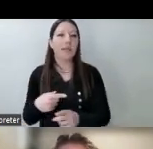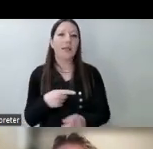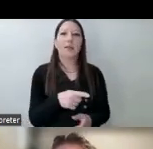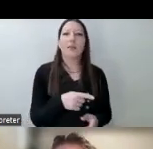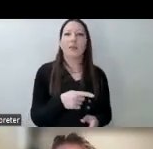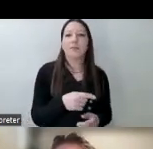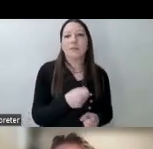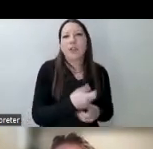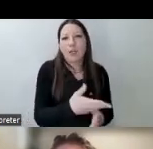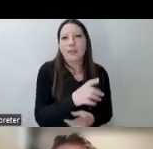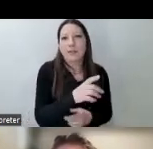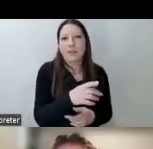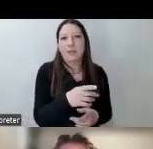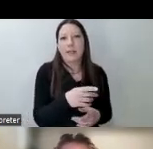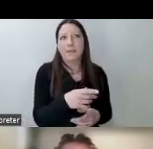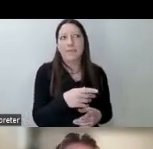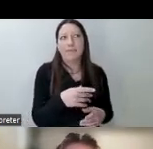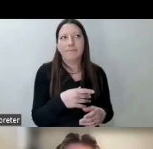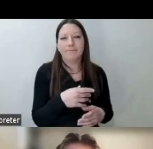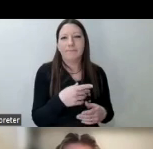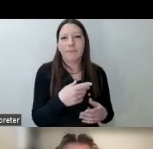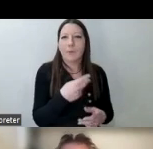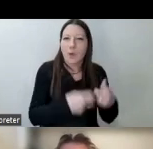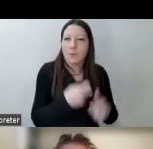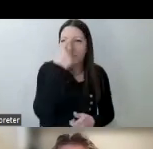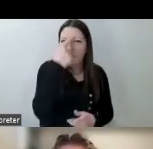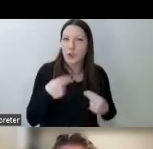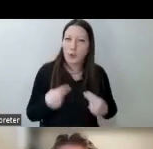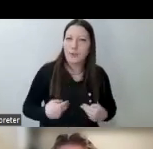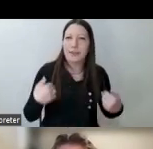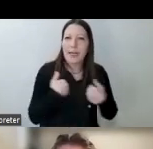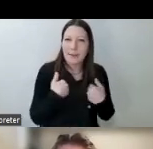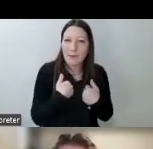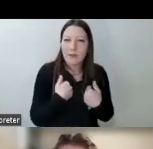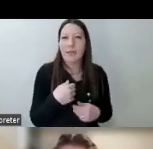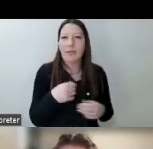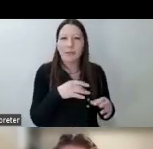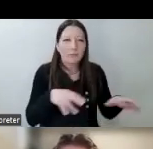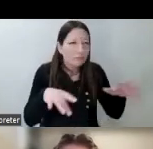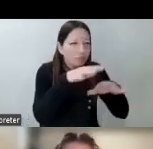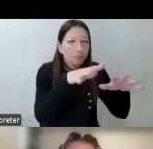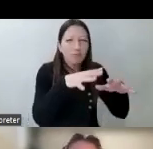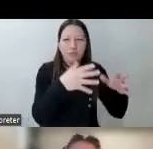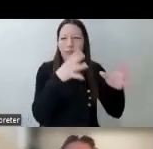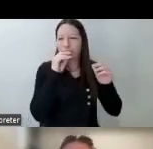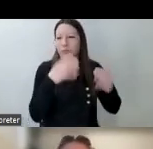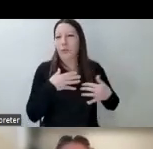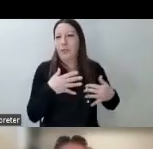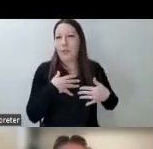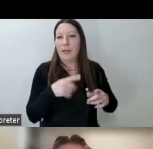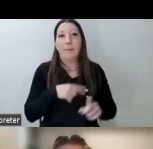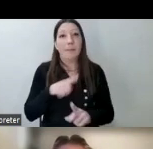animals, humans, and the land itself, versus its ability to provide the warmth required for us to eat and survive. I'm thinking